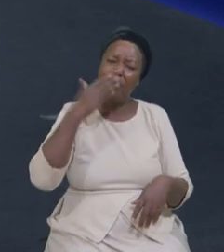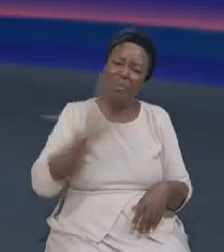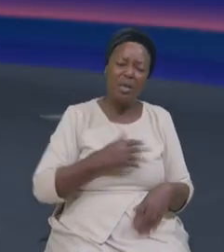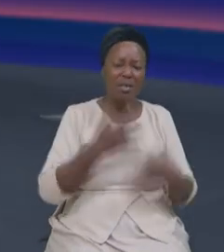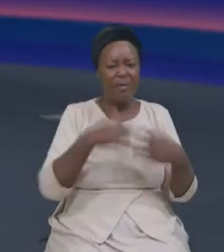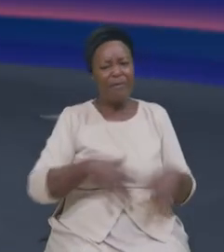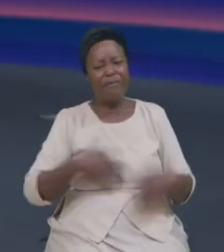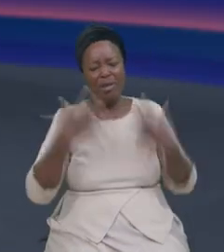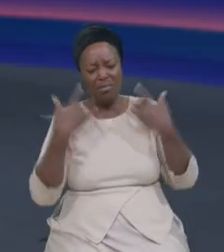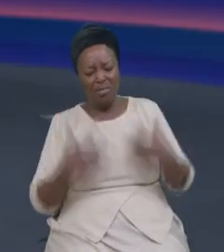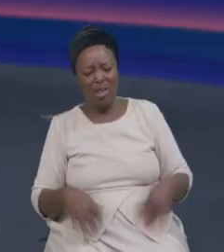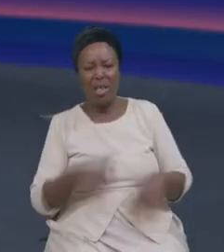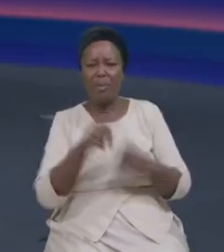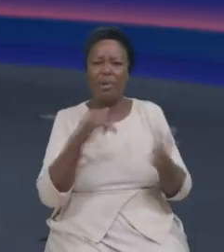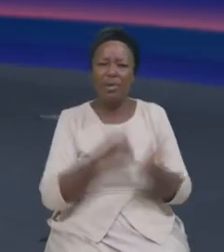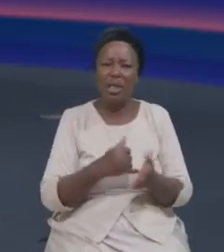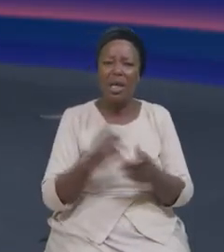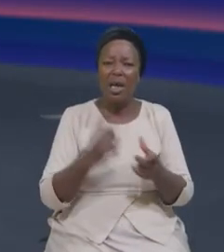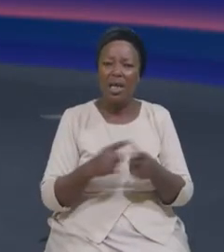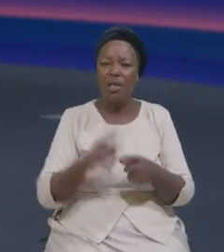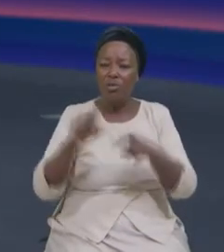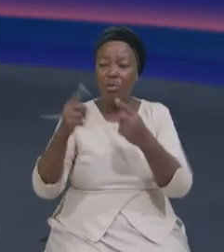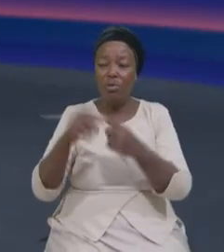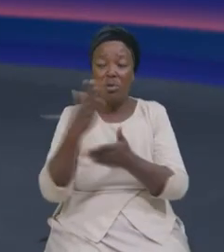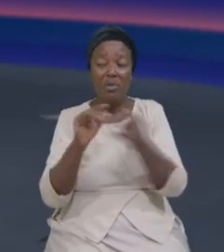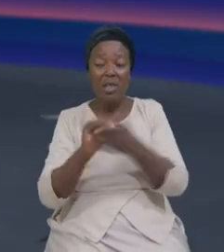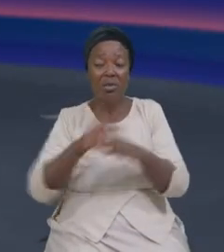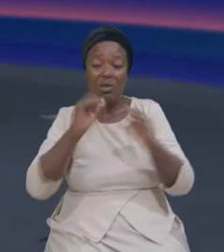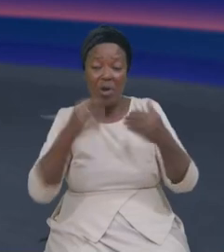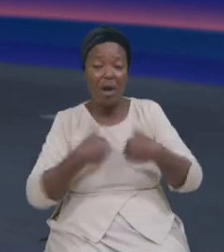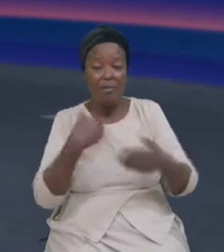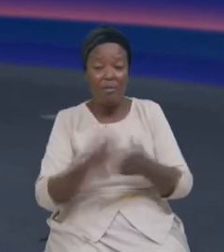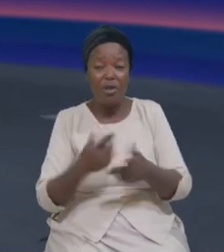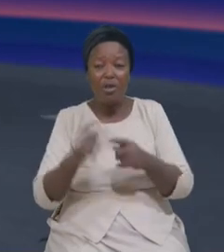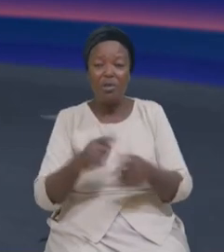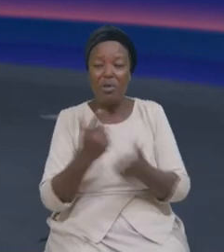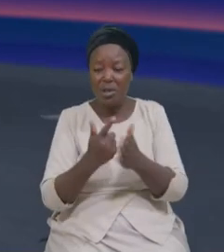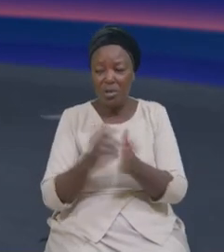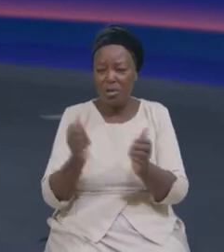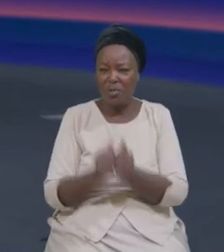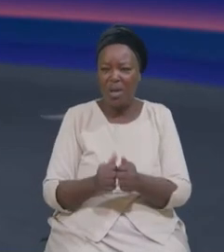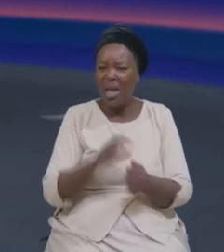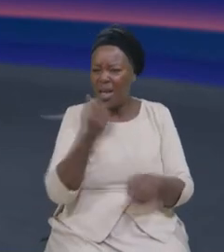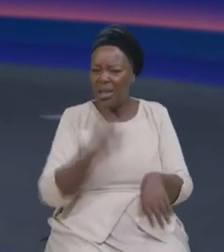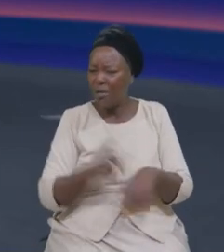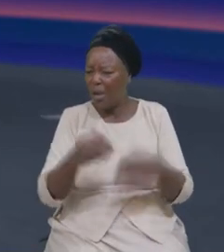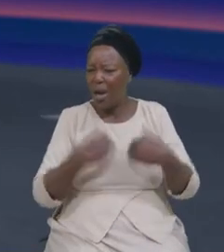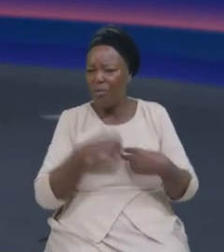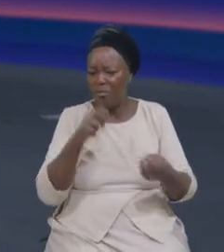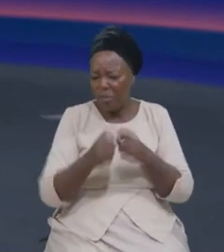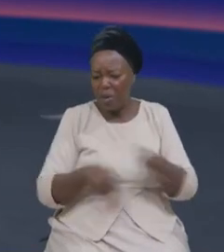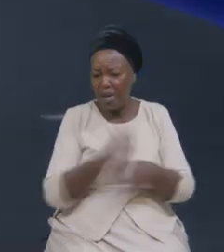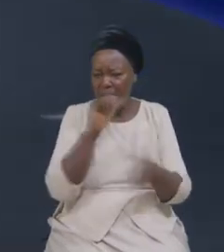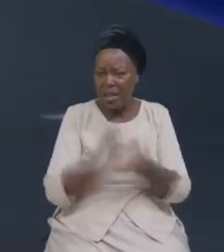bankrupt himself. What's that good doing? Whenever we have any challenge, most of us don't think, and most of us don't